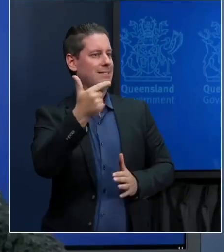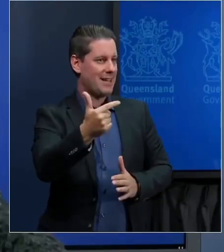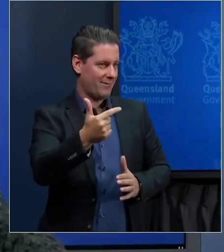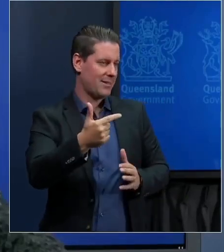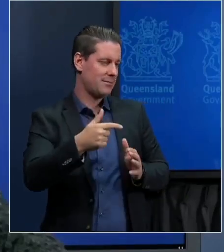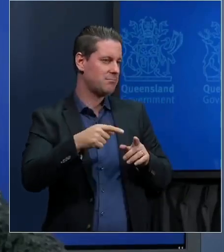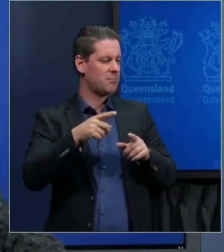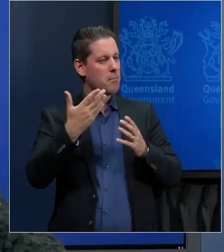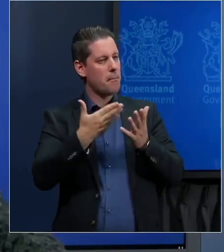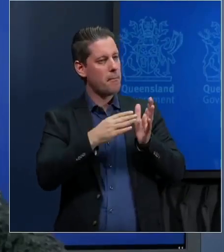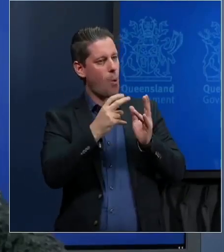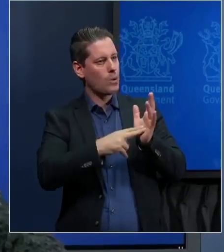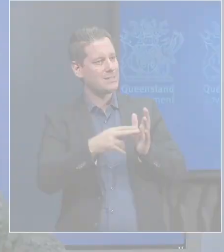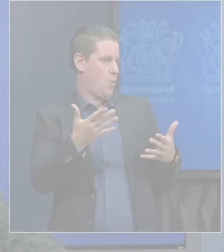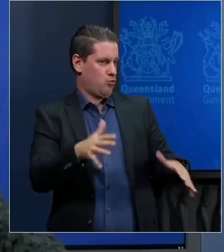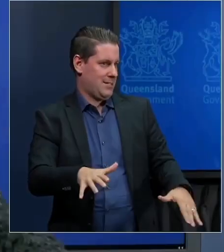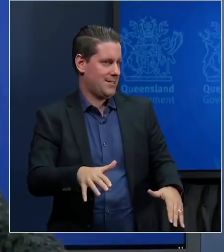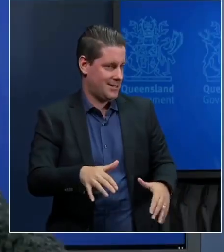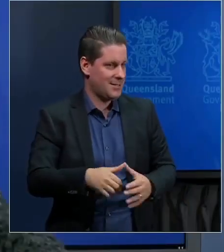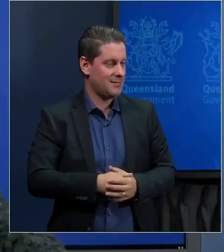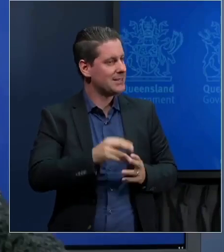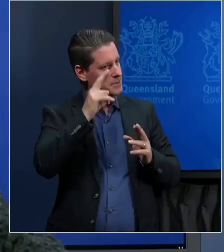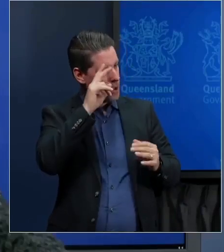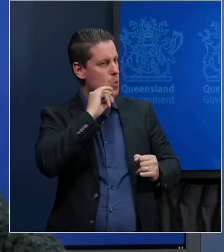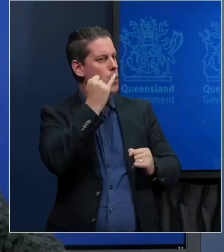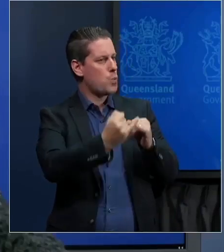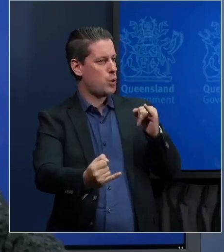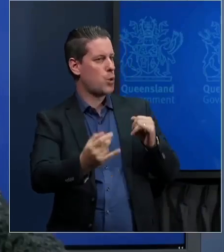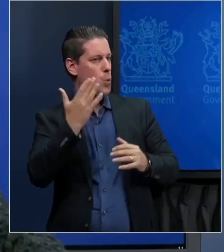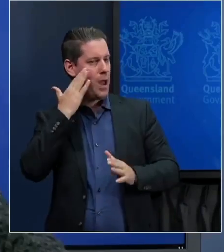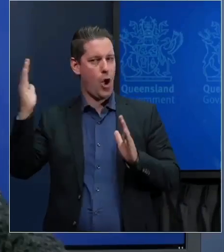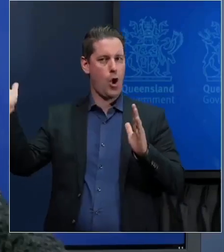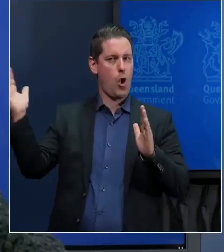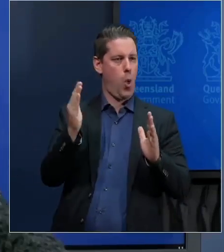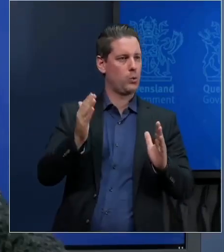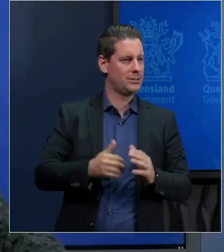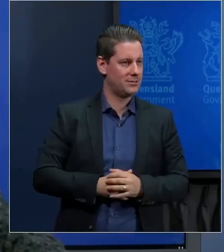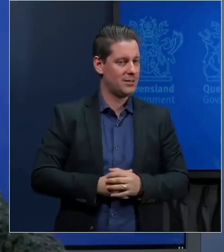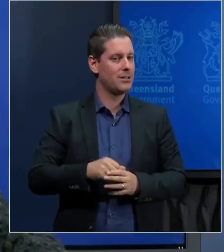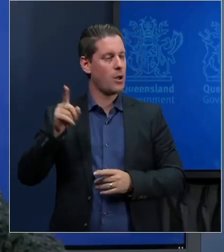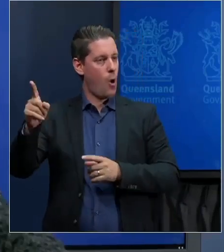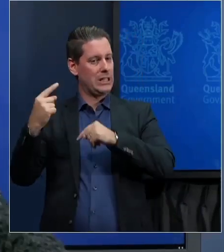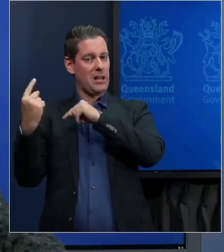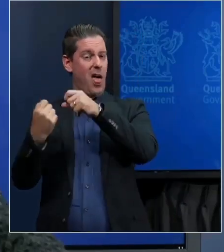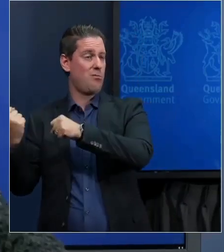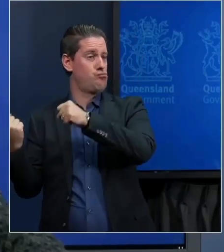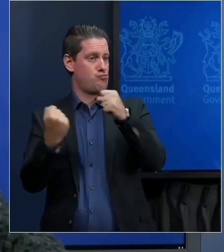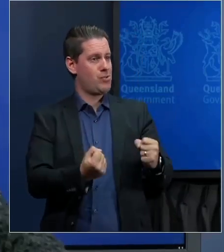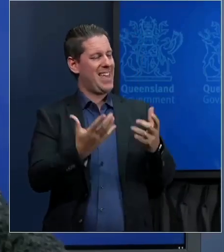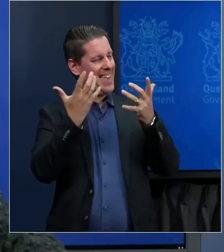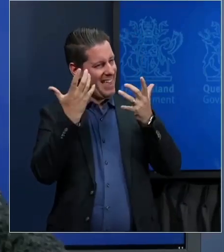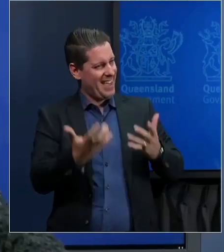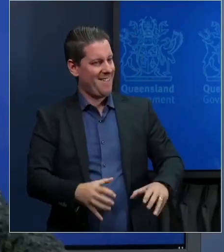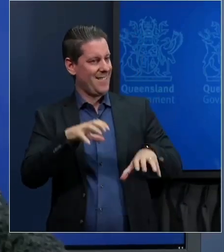southern Moreton Bay and Redlands area. So Tropical Cyclone Alfred is expected to produce that heavy to intense rainfall